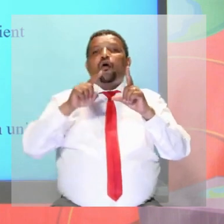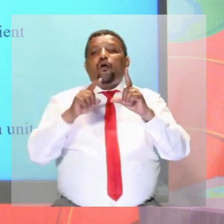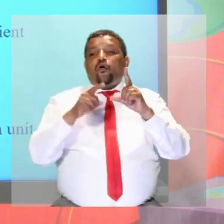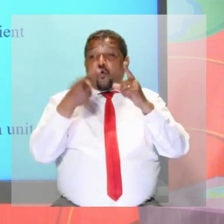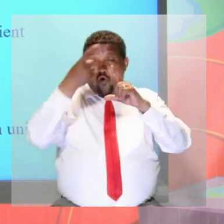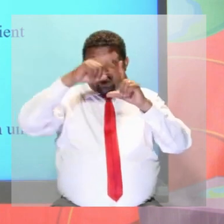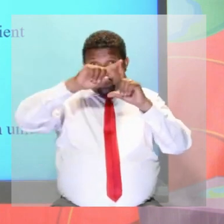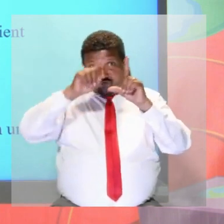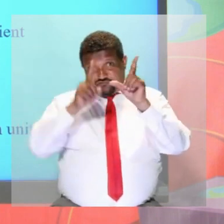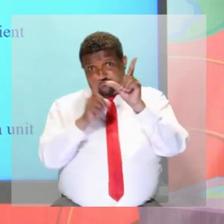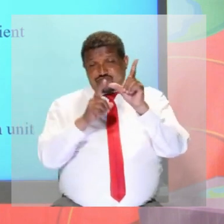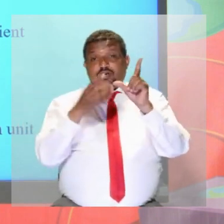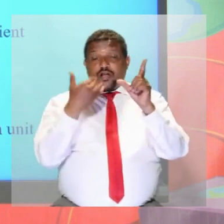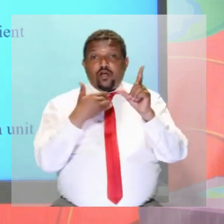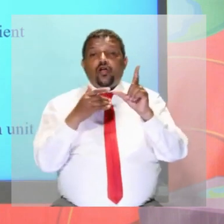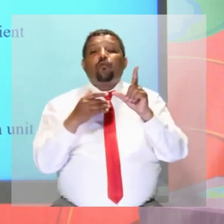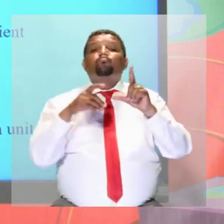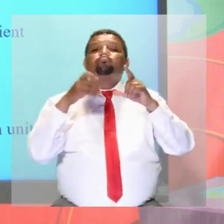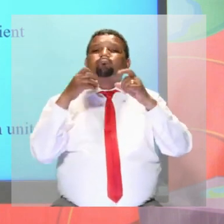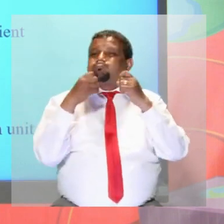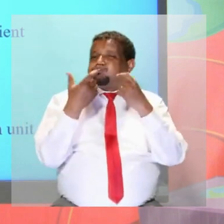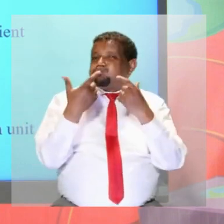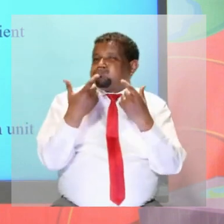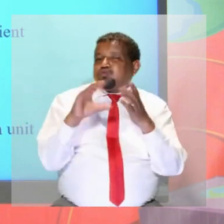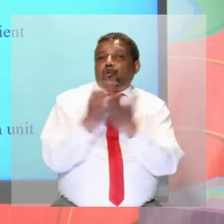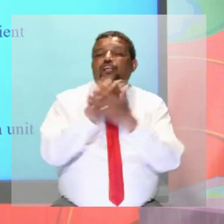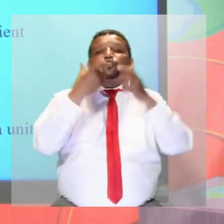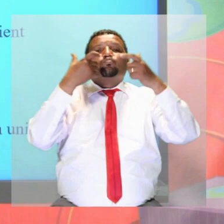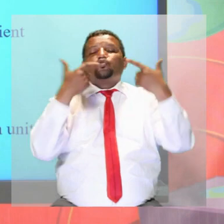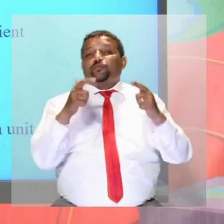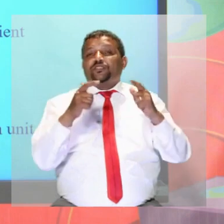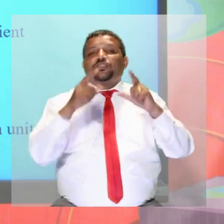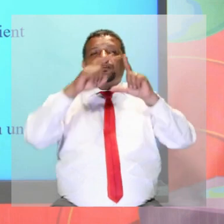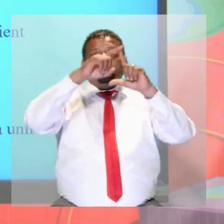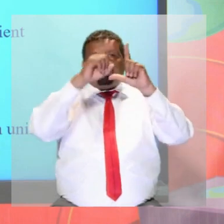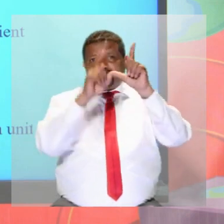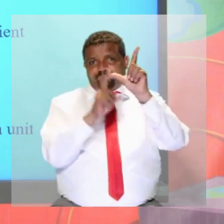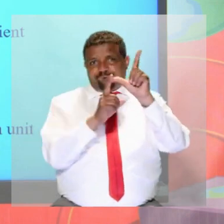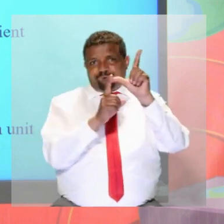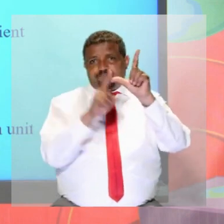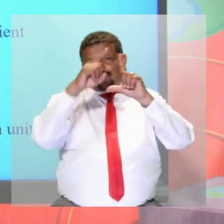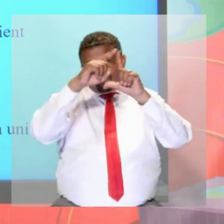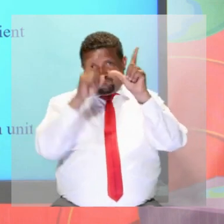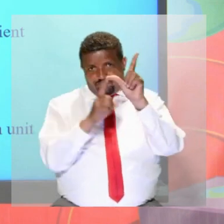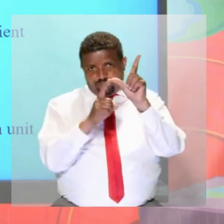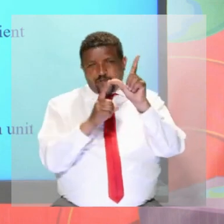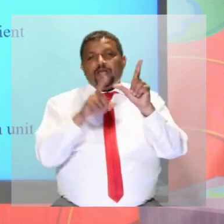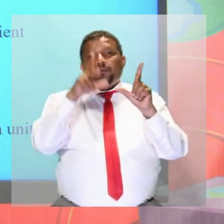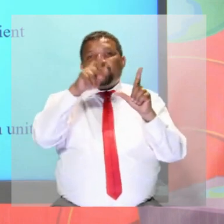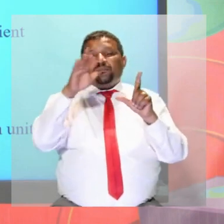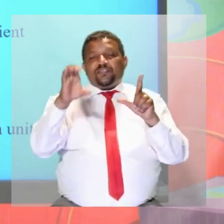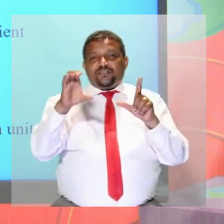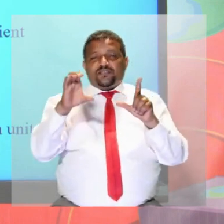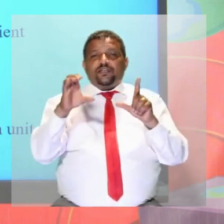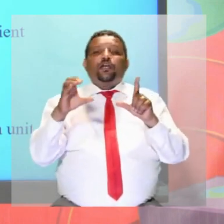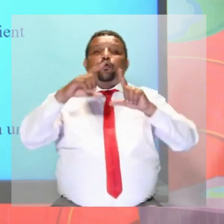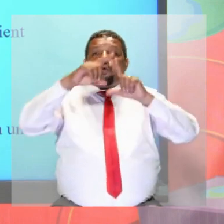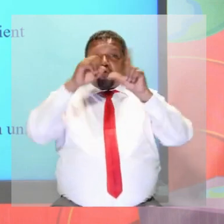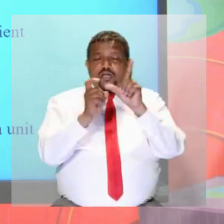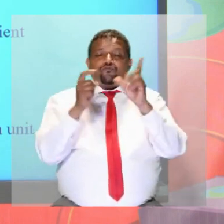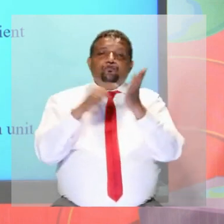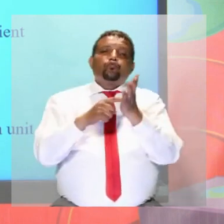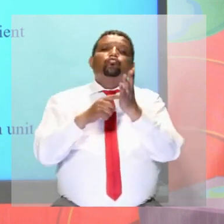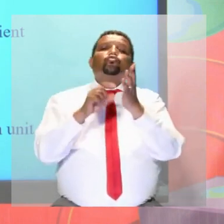see from the origin, the production possibility frontier or curve is concave to the origin. The PPC is concave to the